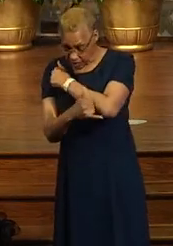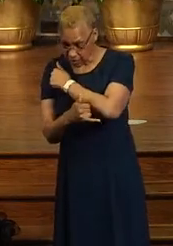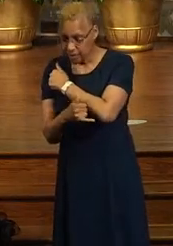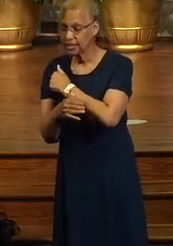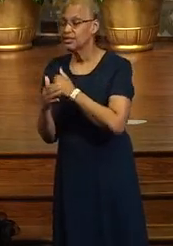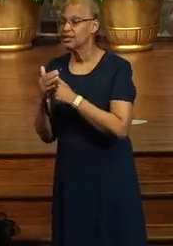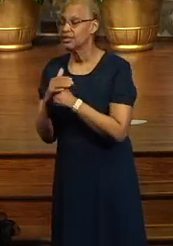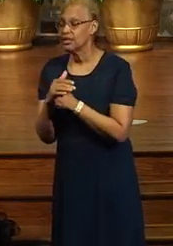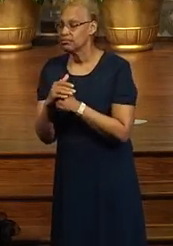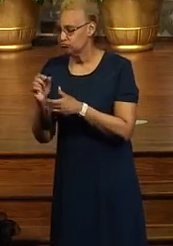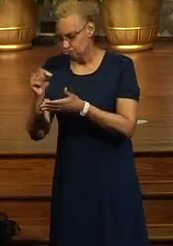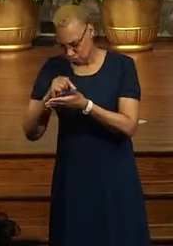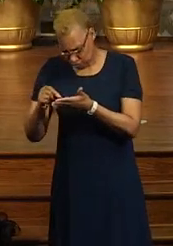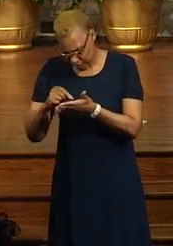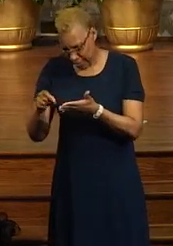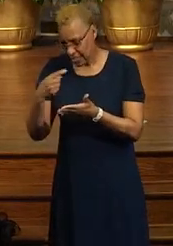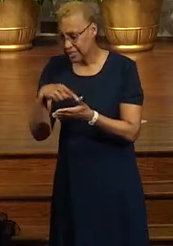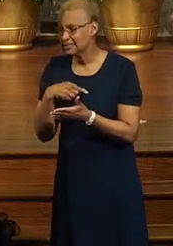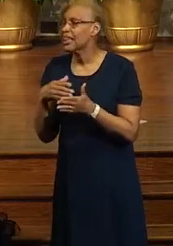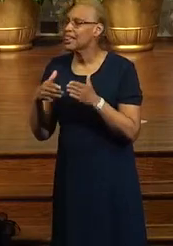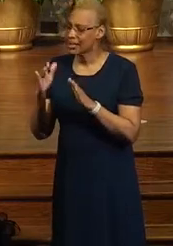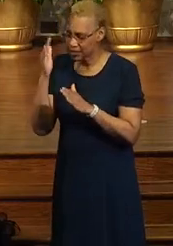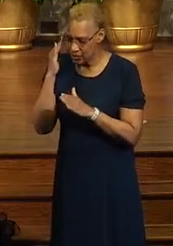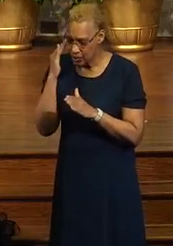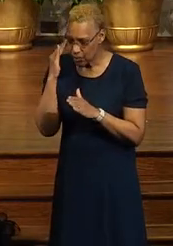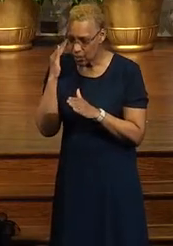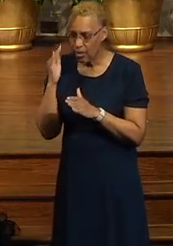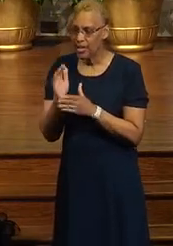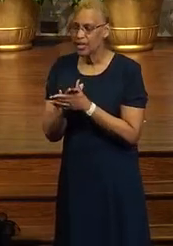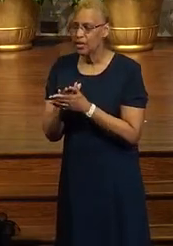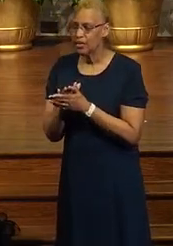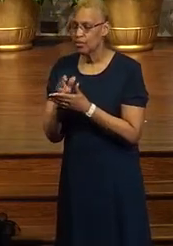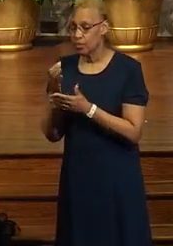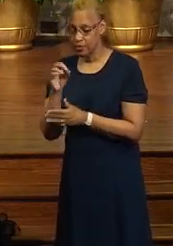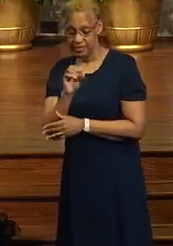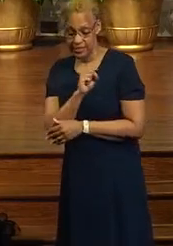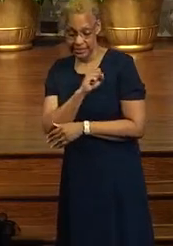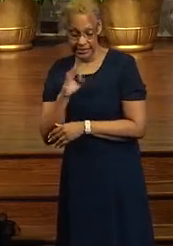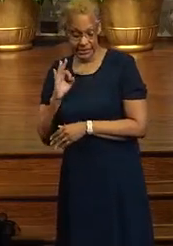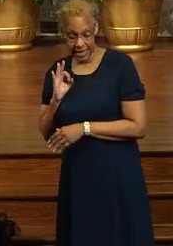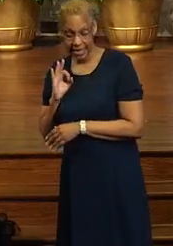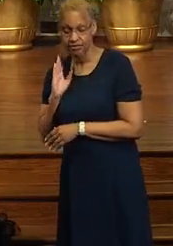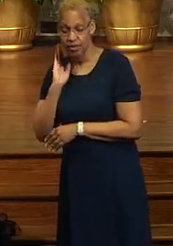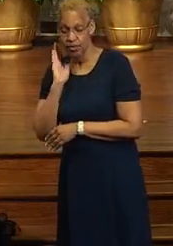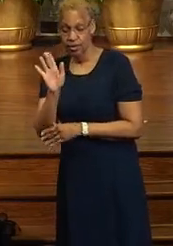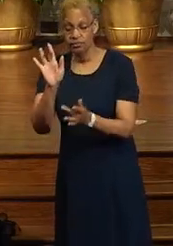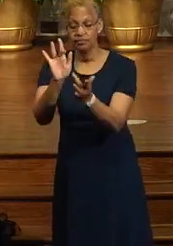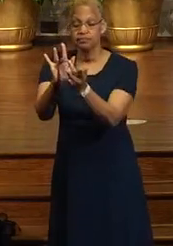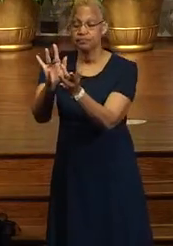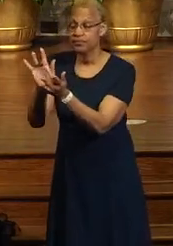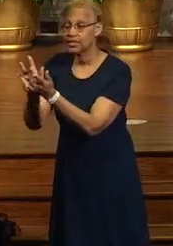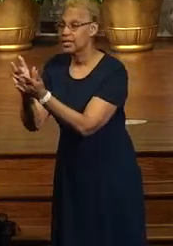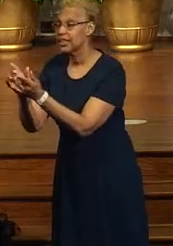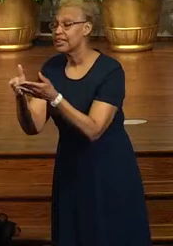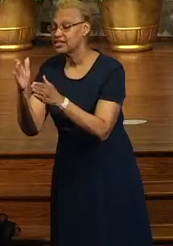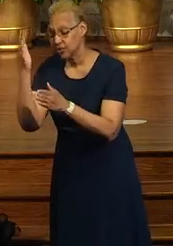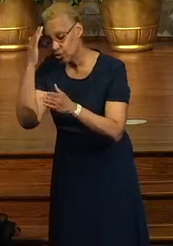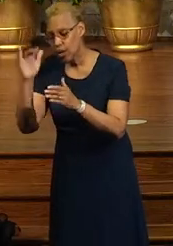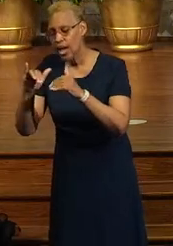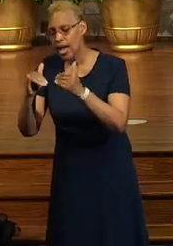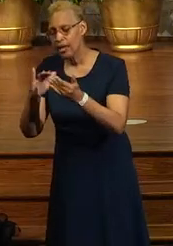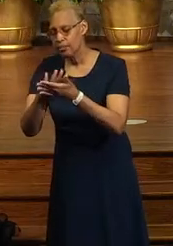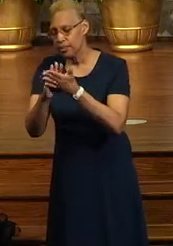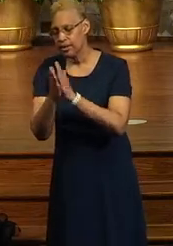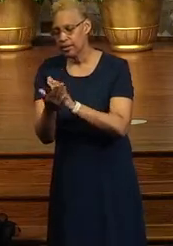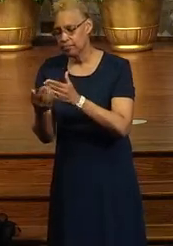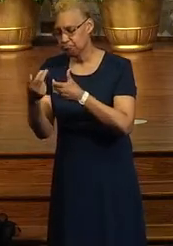already. Write us this week and let us know, and we'll have one of our staff members to reach out to you to let you know how you can become a part of this family.